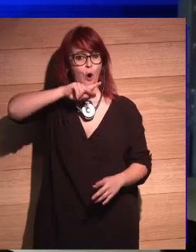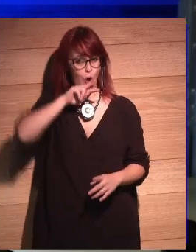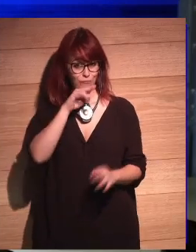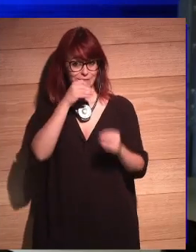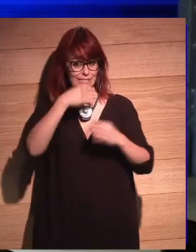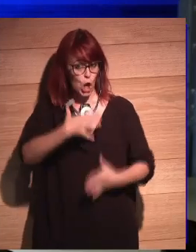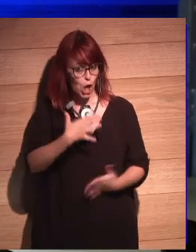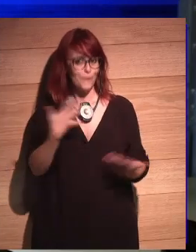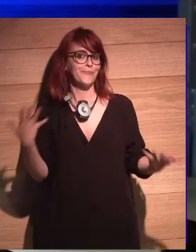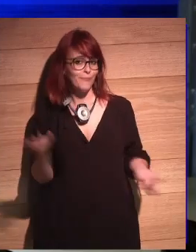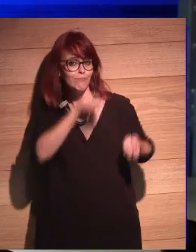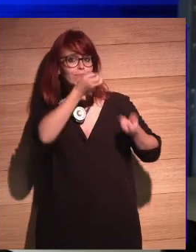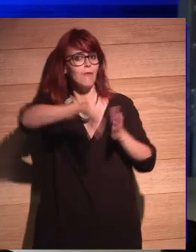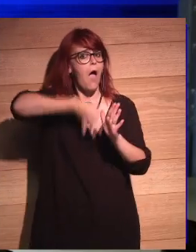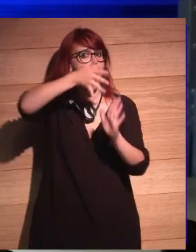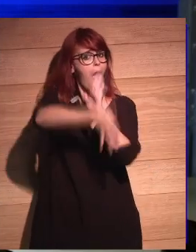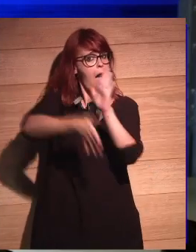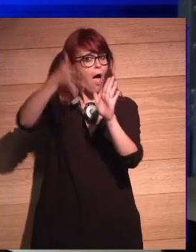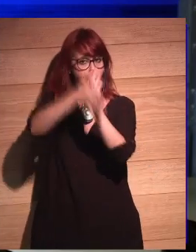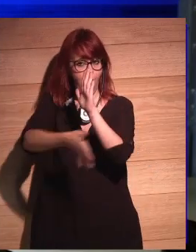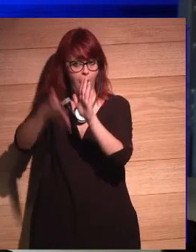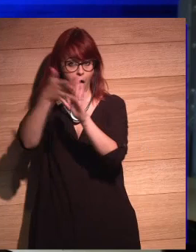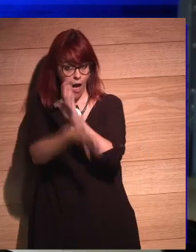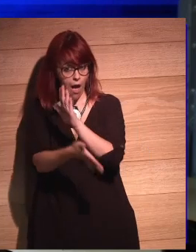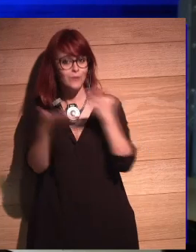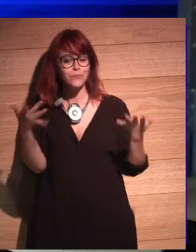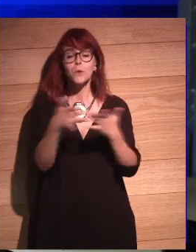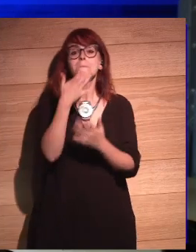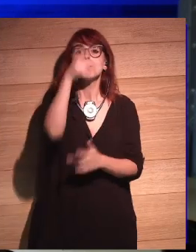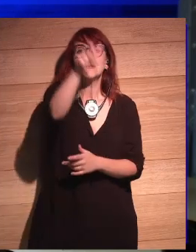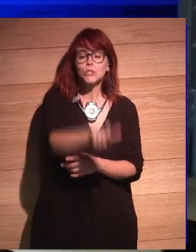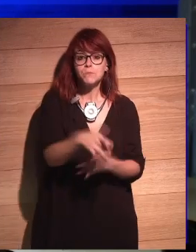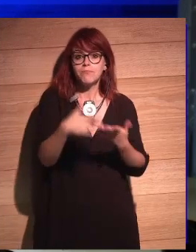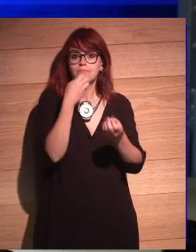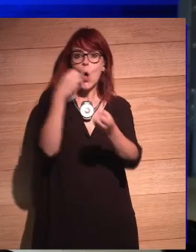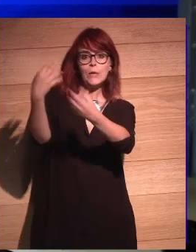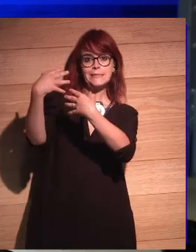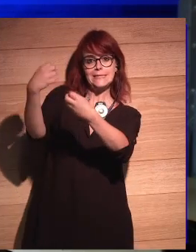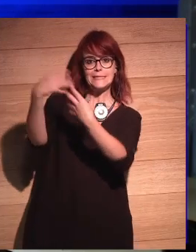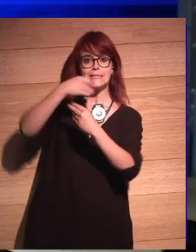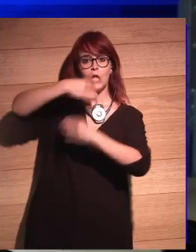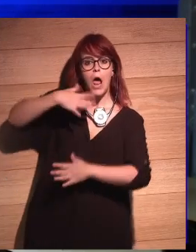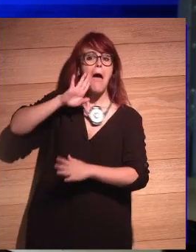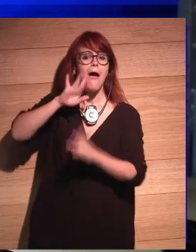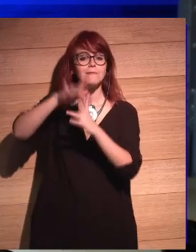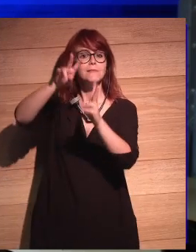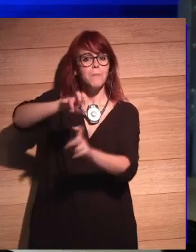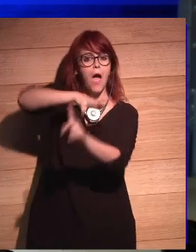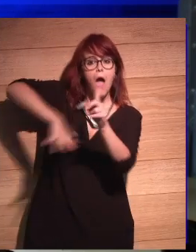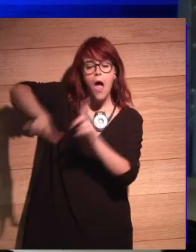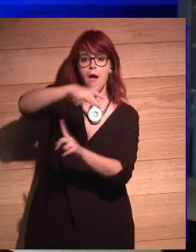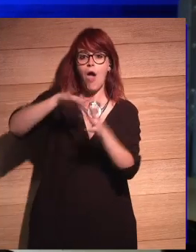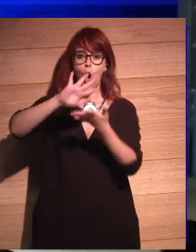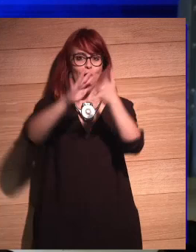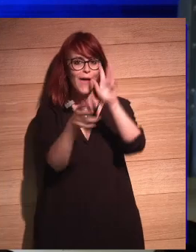come across the kind of campfire storytelling, someone's telling a story at a fire and trying to scare you with a ghost